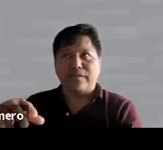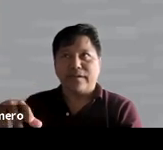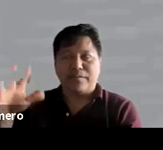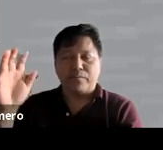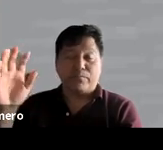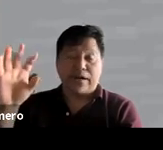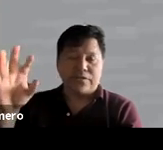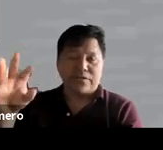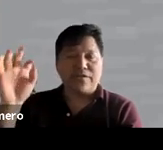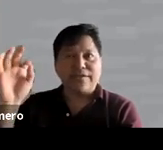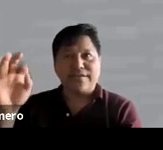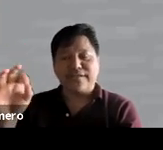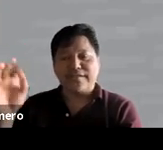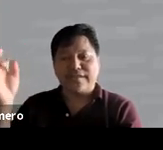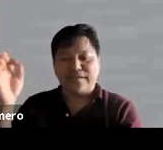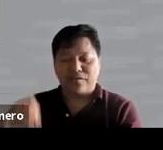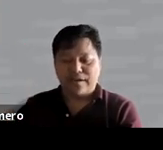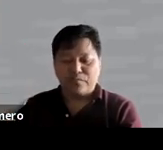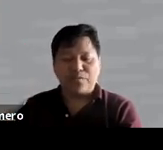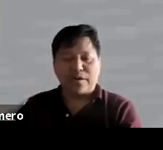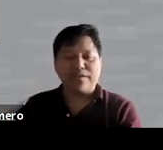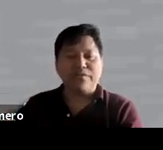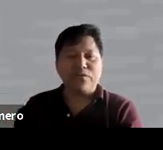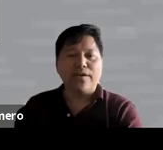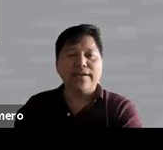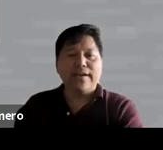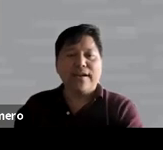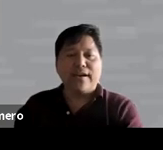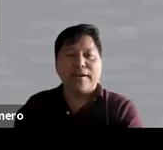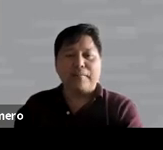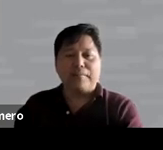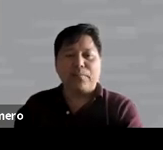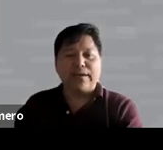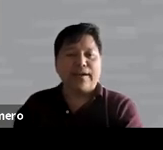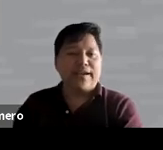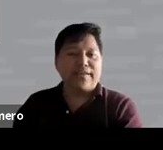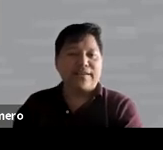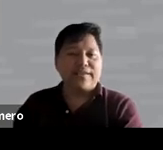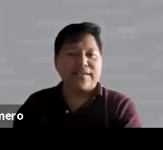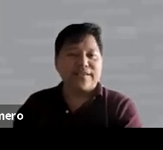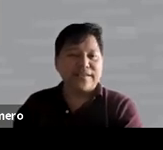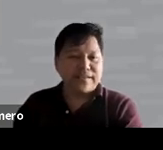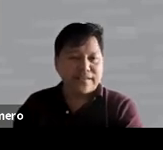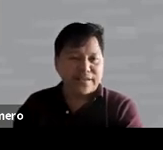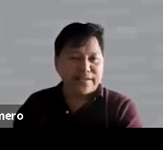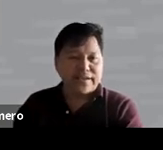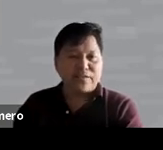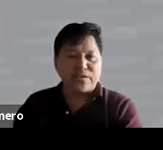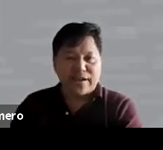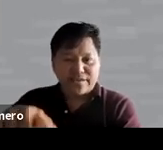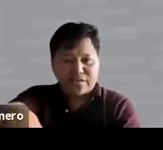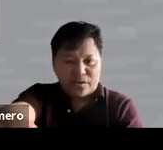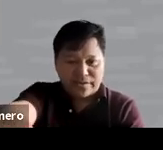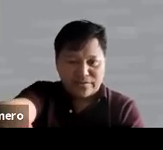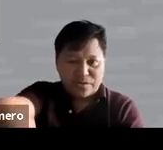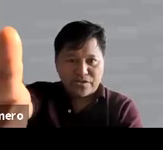your browser and kind of bookmark them if you want. But yeah, that's the slide deck, which